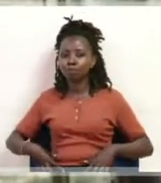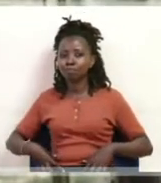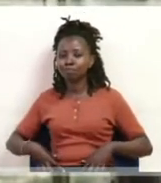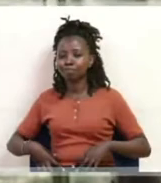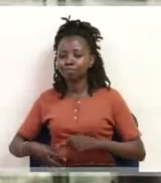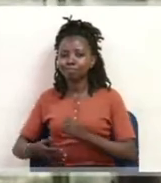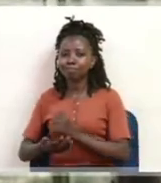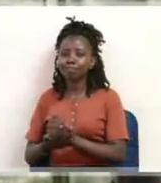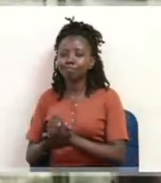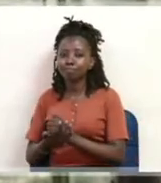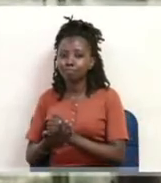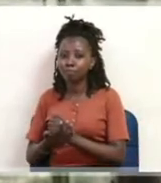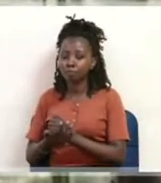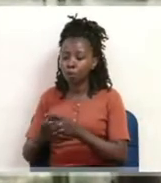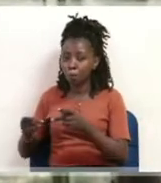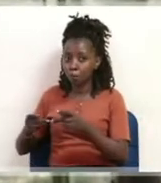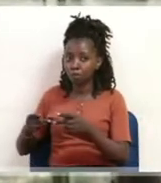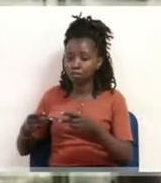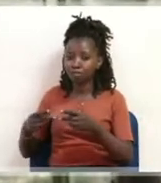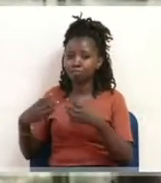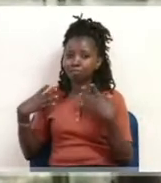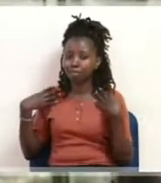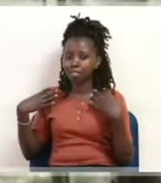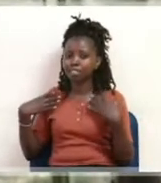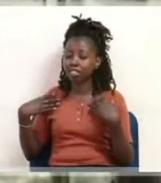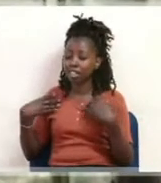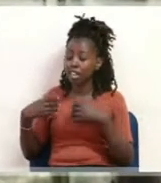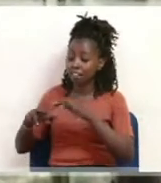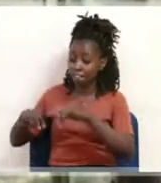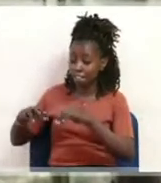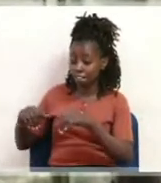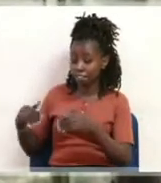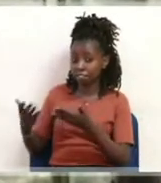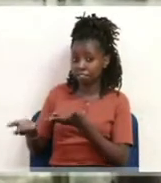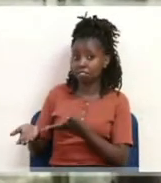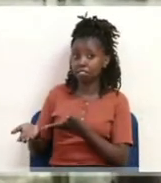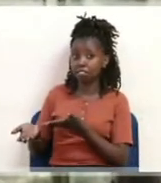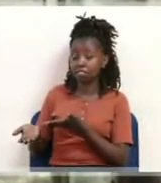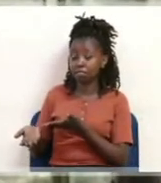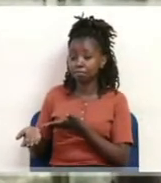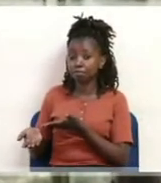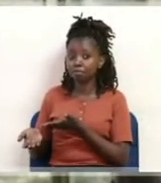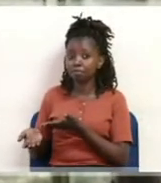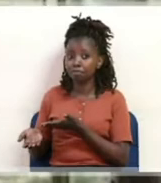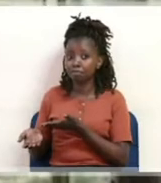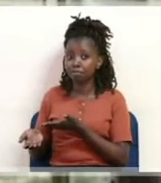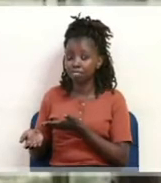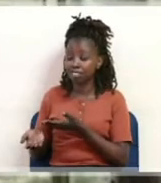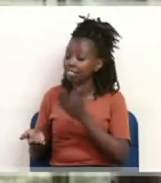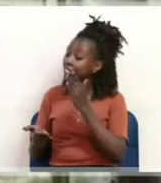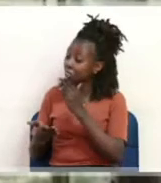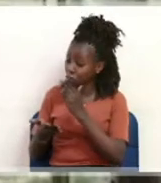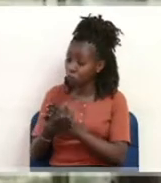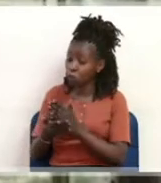And you define the missile. And as I would sinivizuri ku confess.